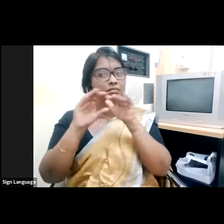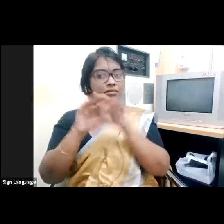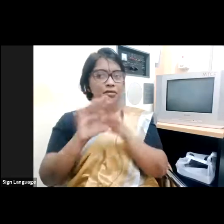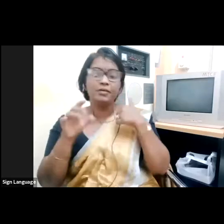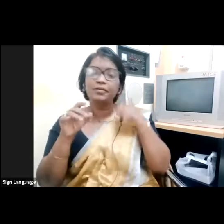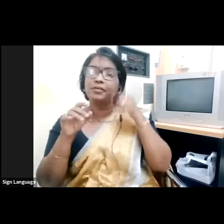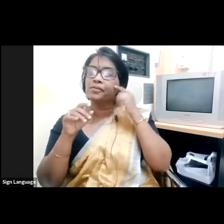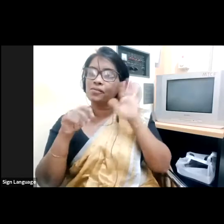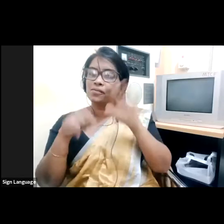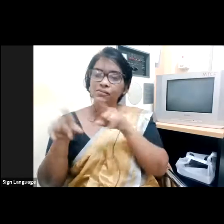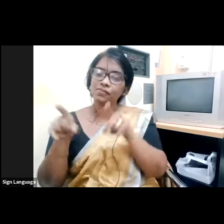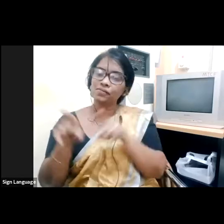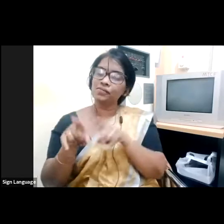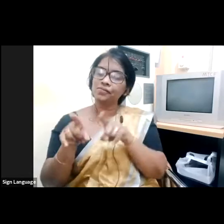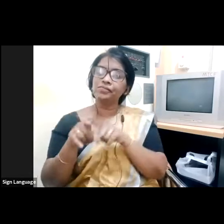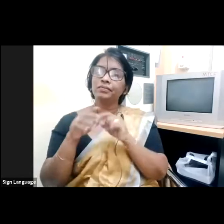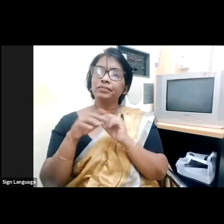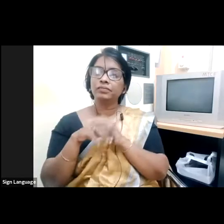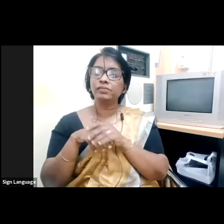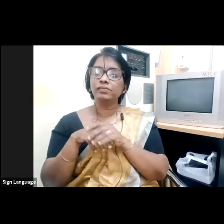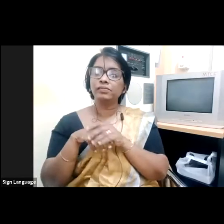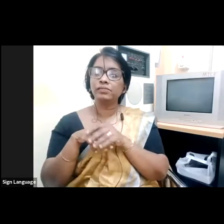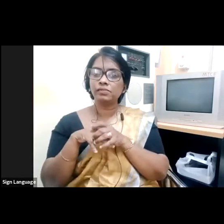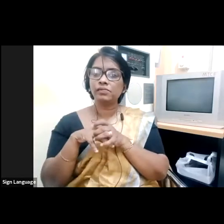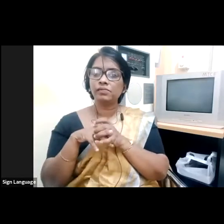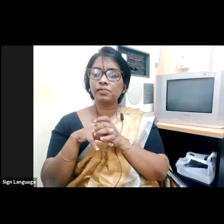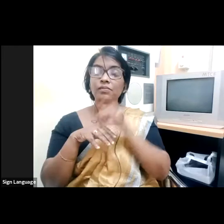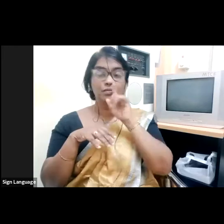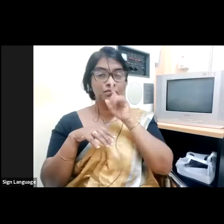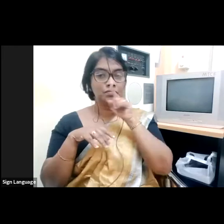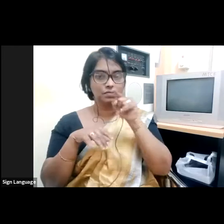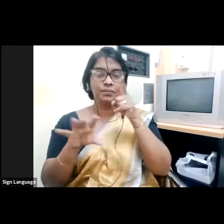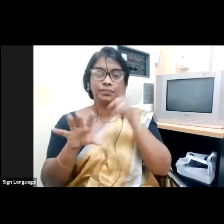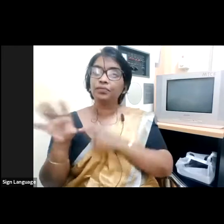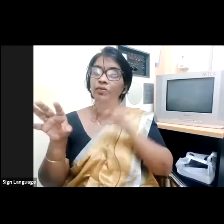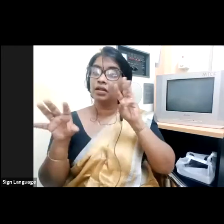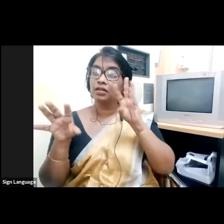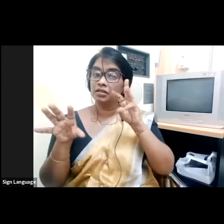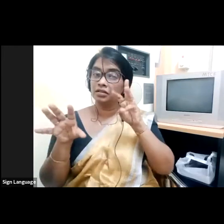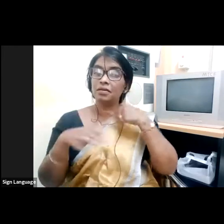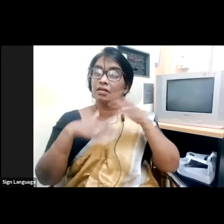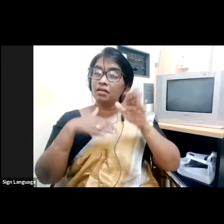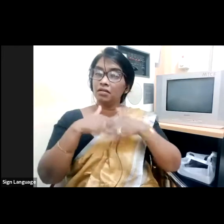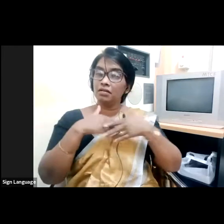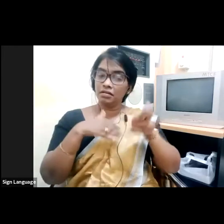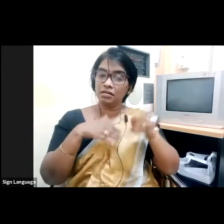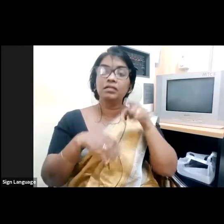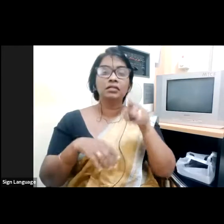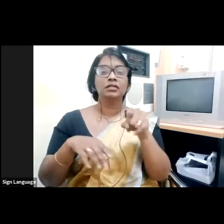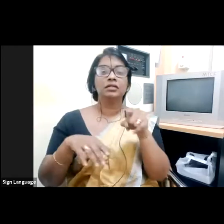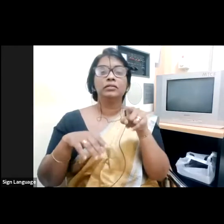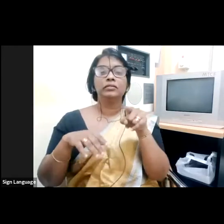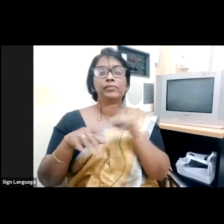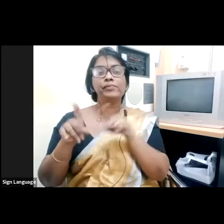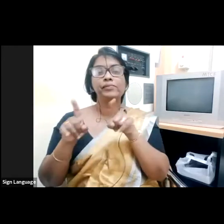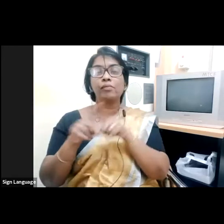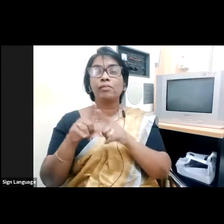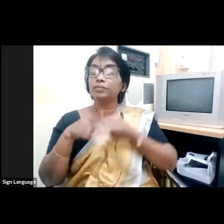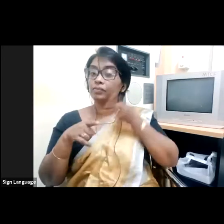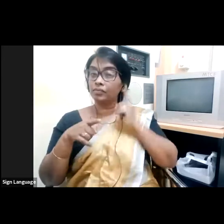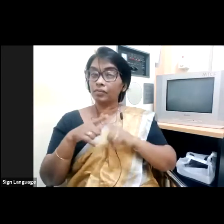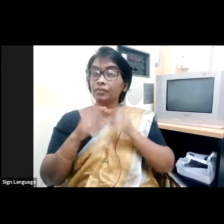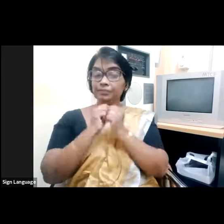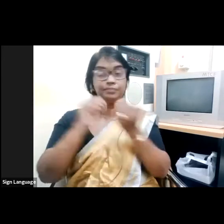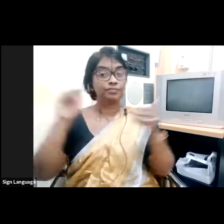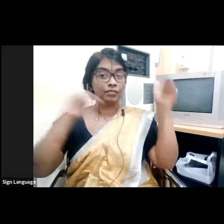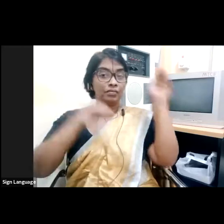bring 35 years of experience and nearly 20 years of which is at an executive level. And you have worked on formulating